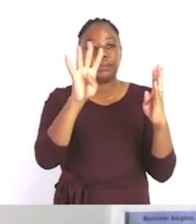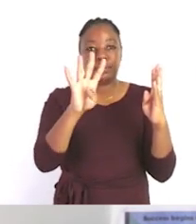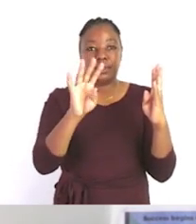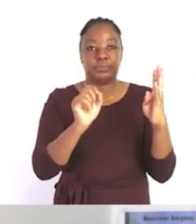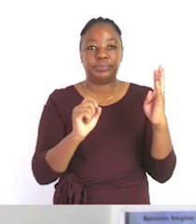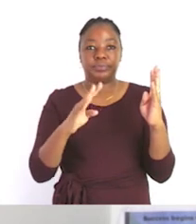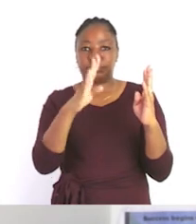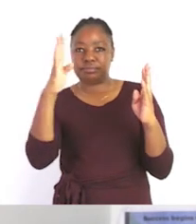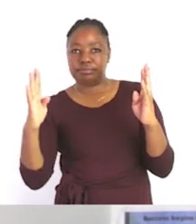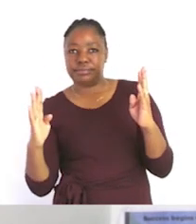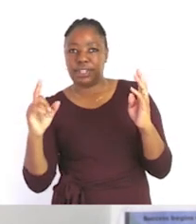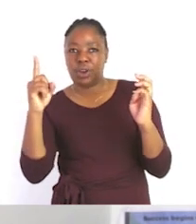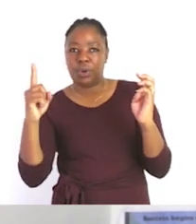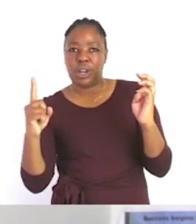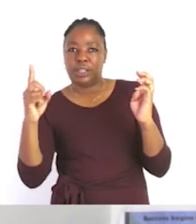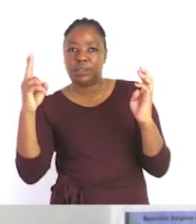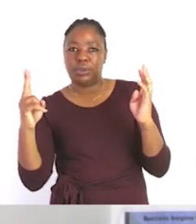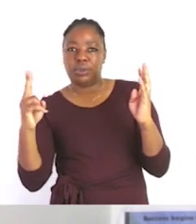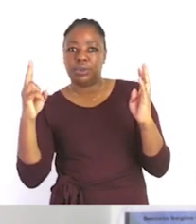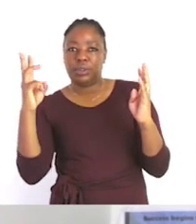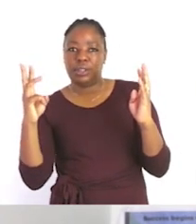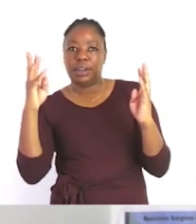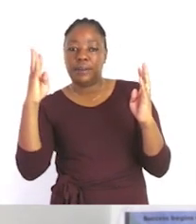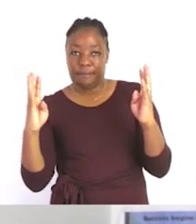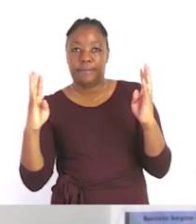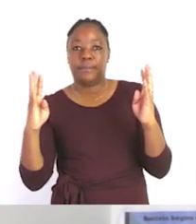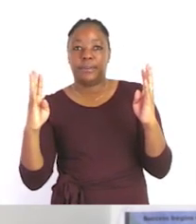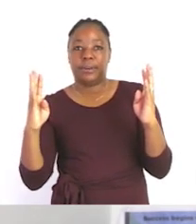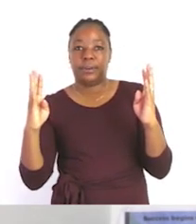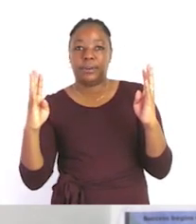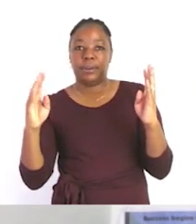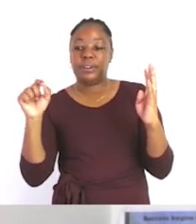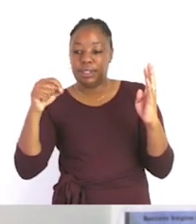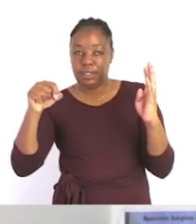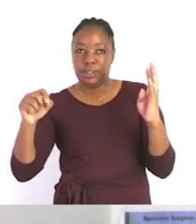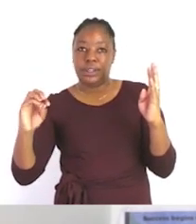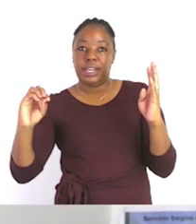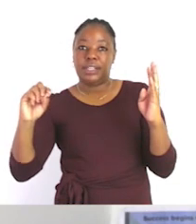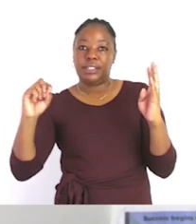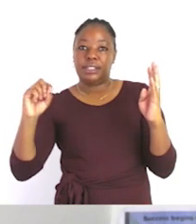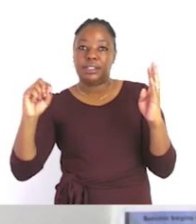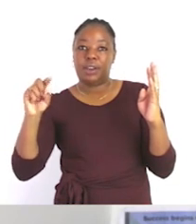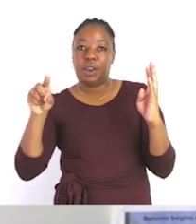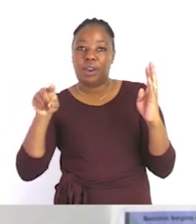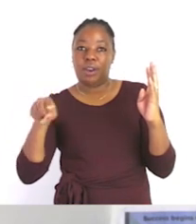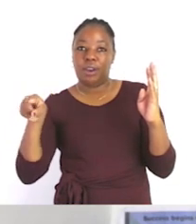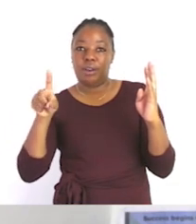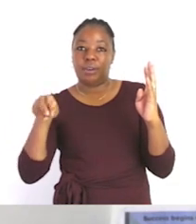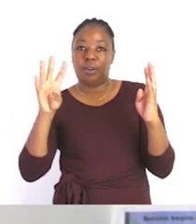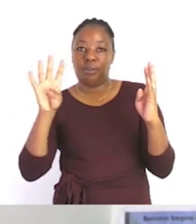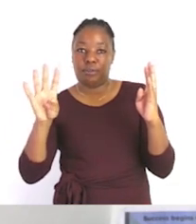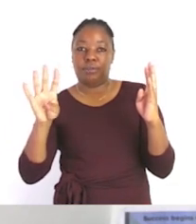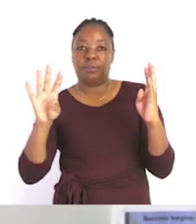again. 1, 2, 3, 4. And we write the number 4. So that must